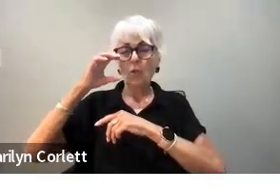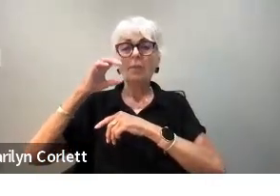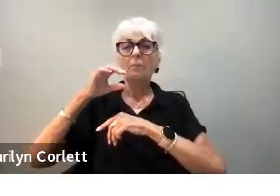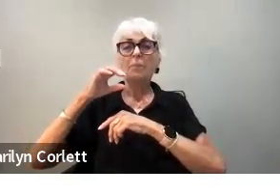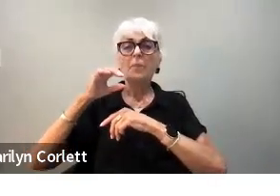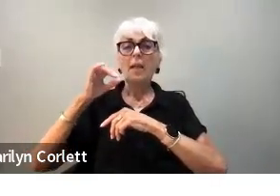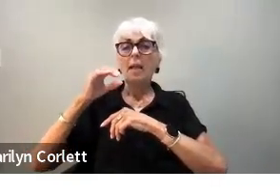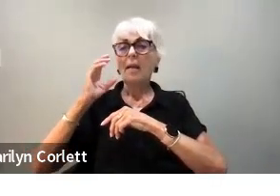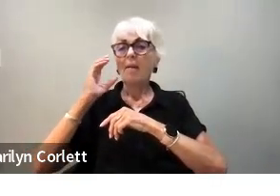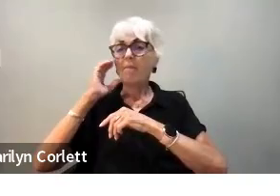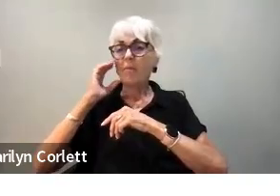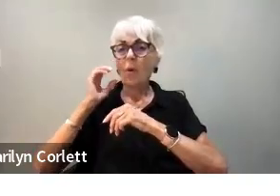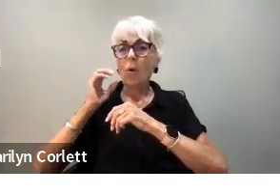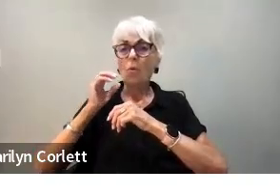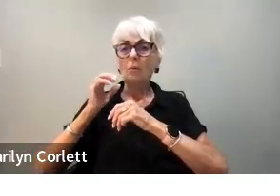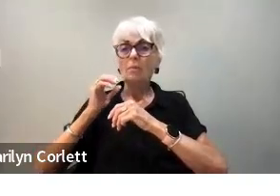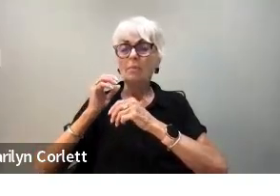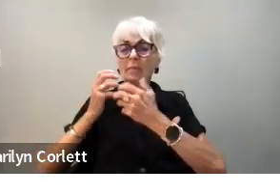phone adapter or an